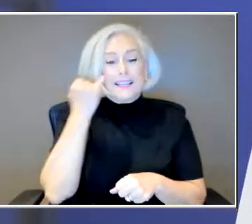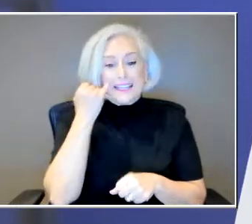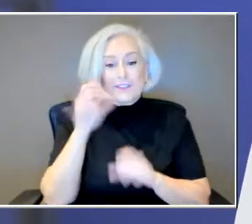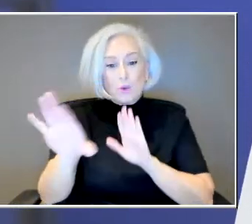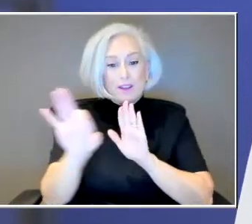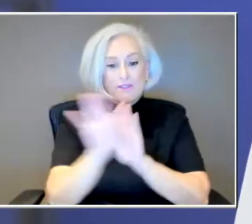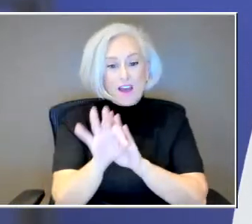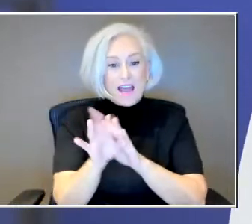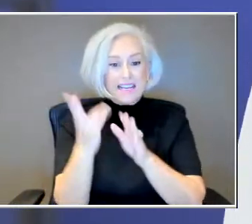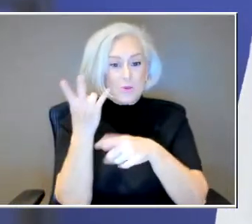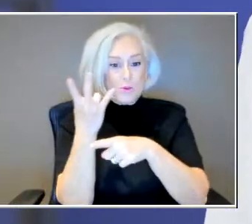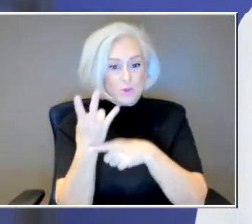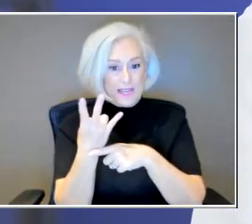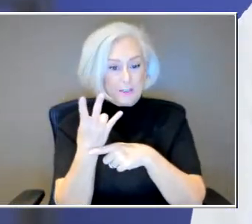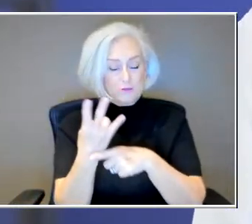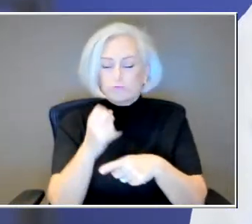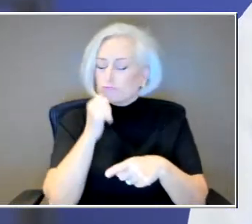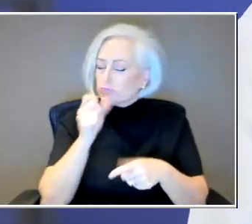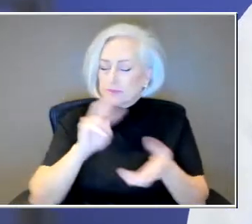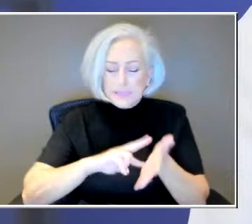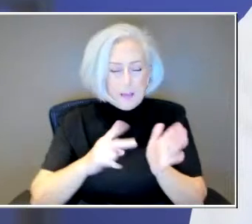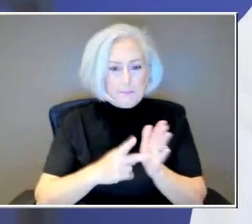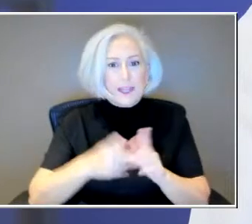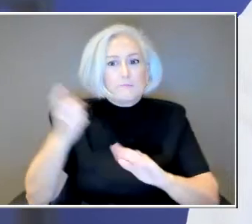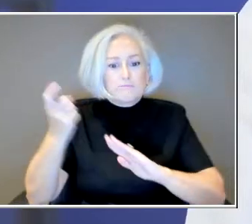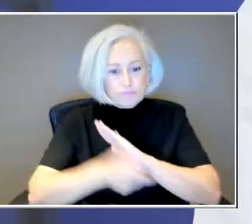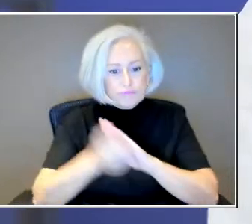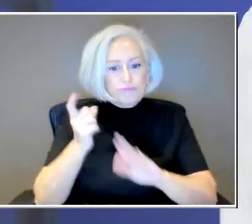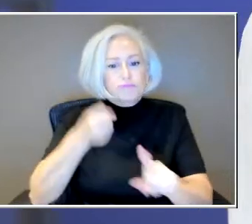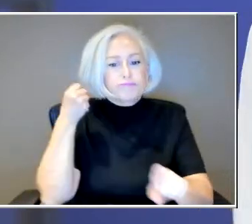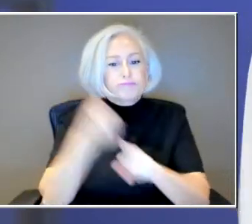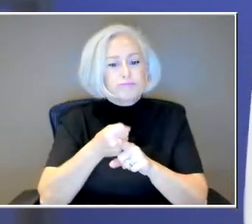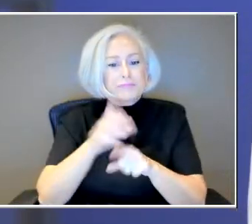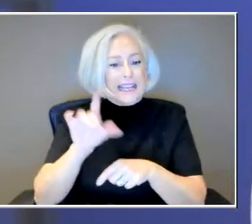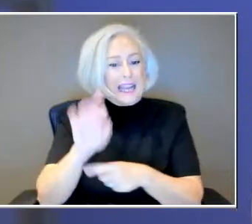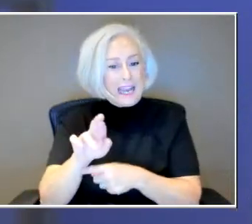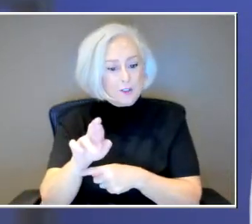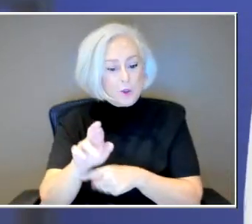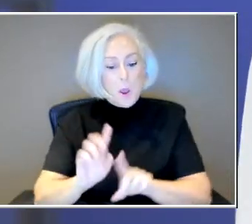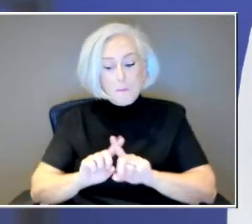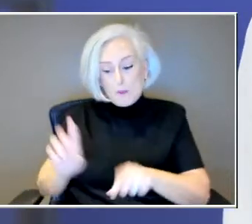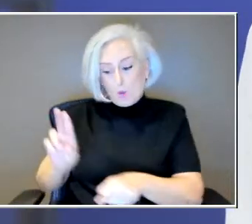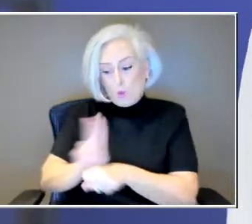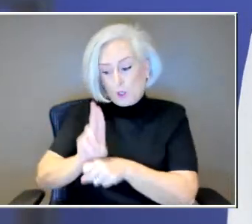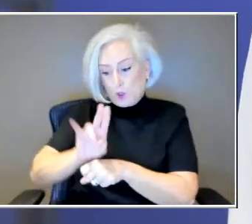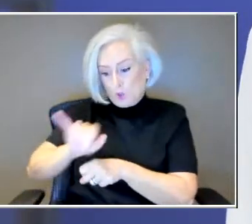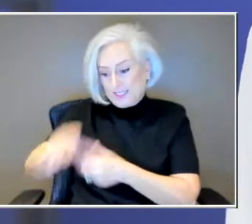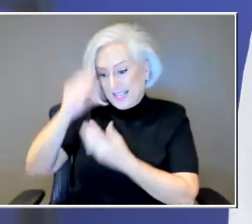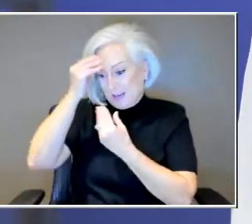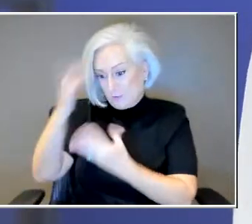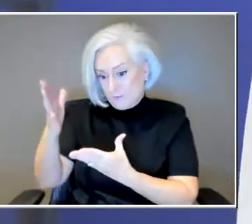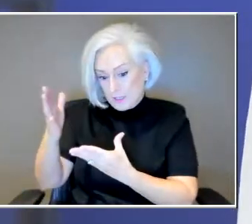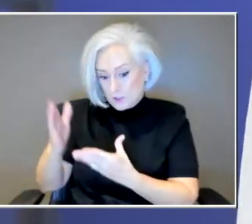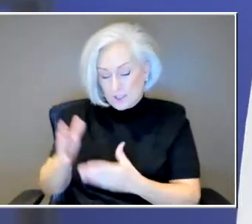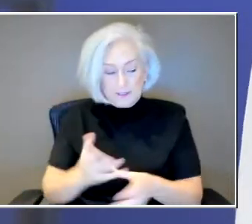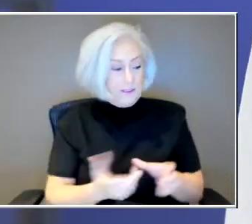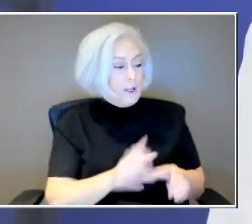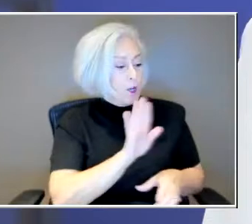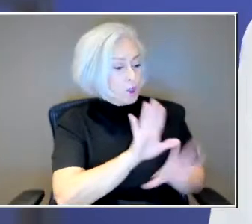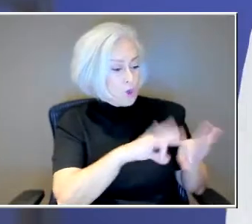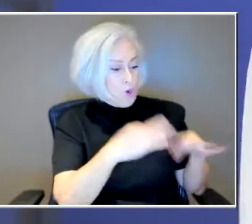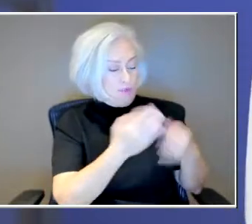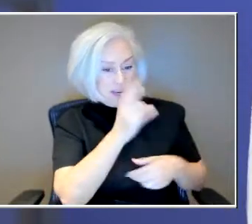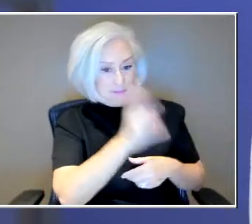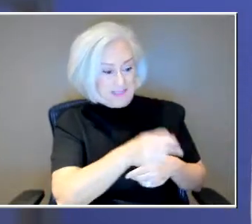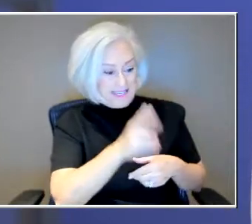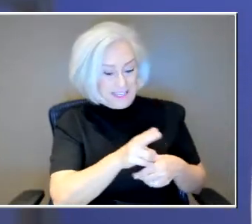get cancer. We use the genetic information, combine it with your personal and family history, whatever we know, and